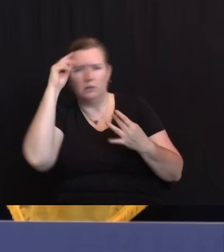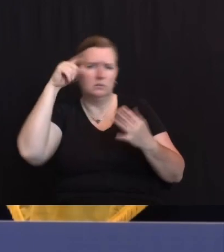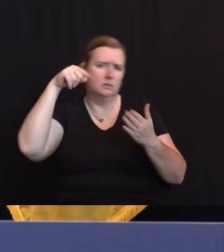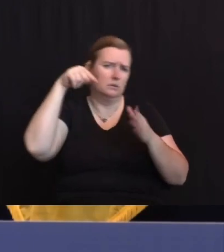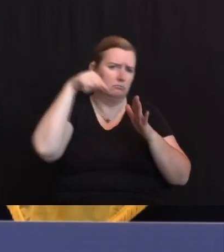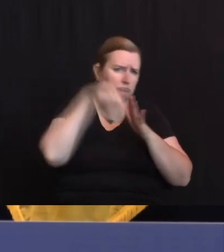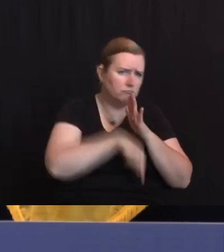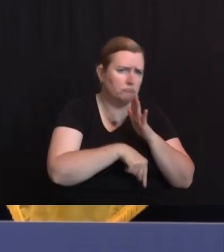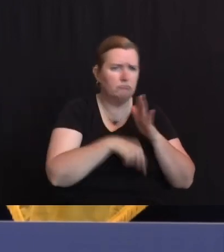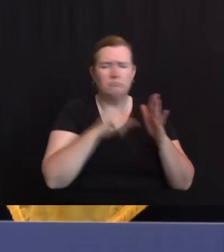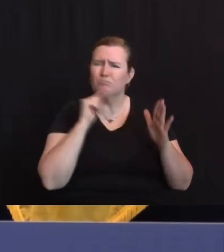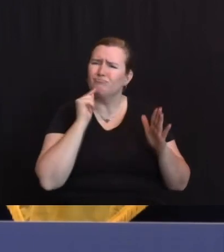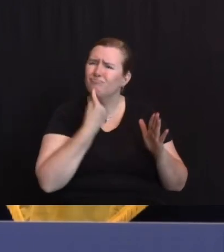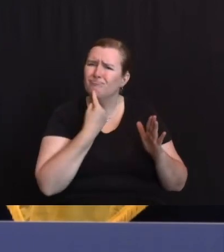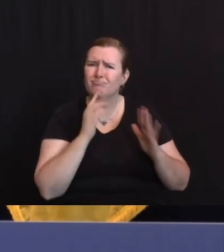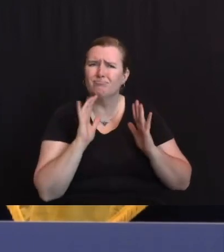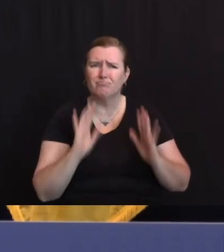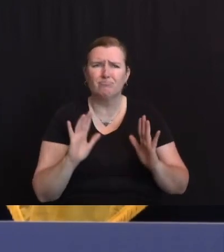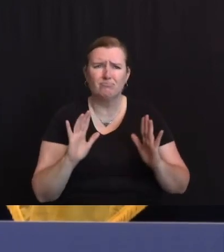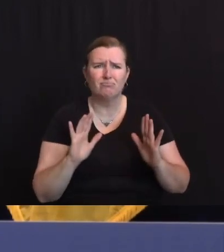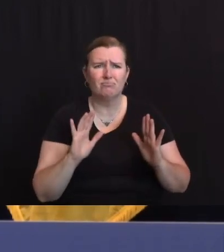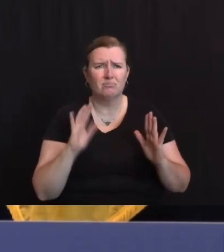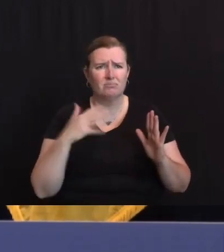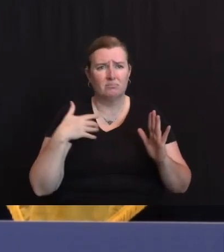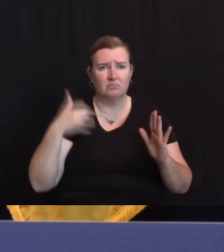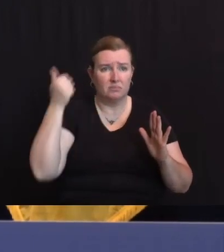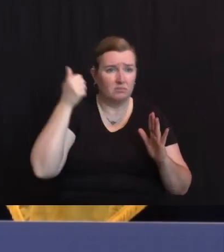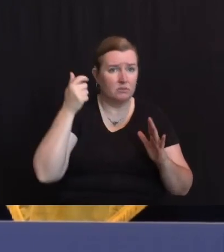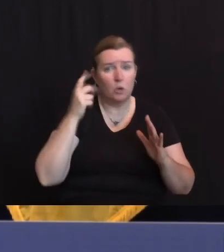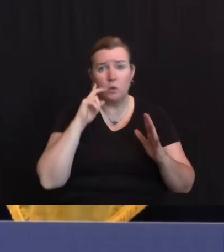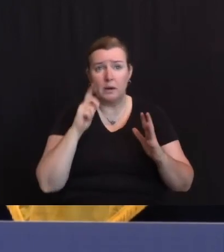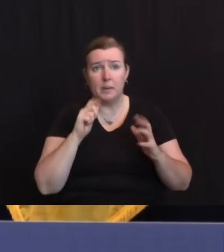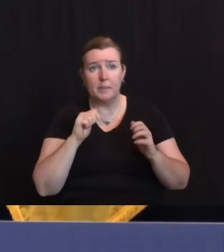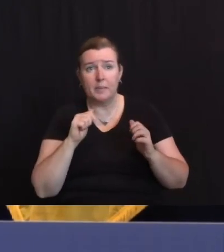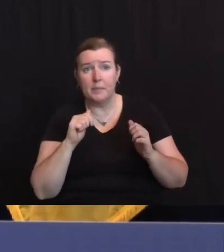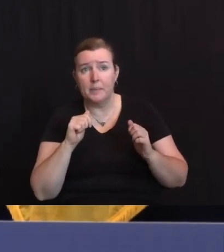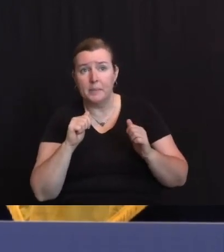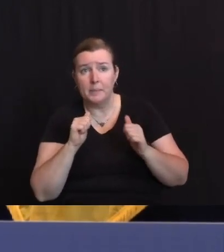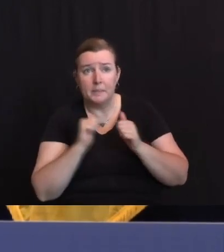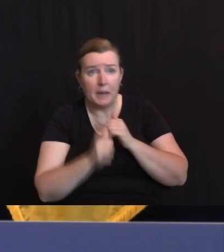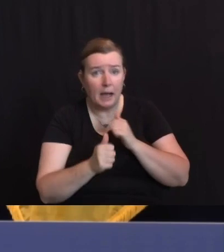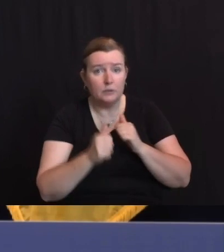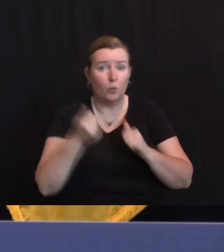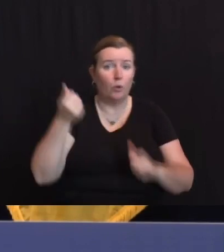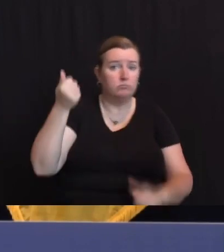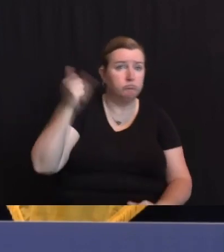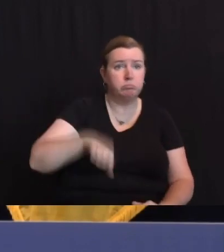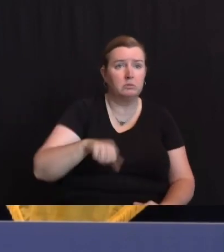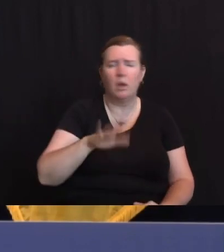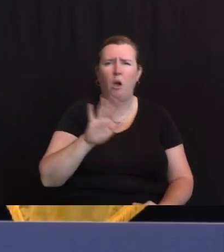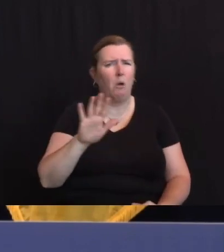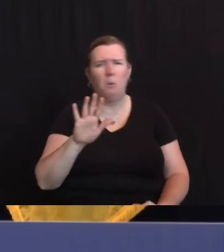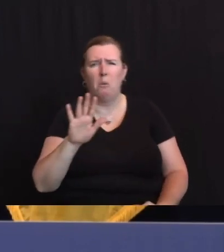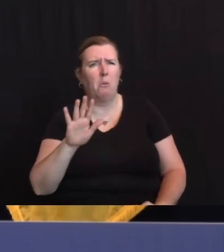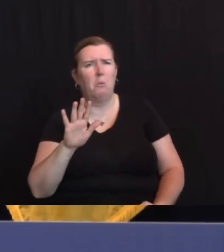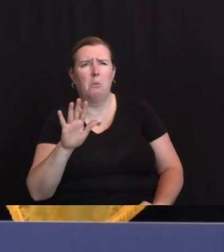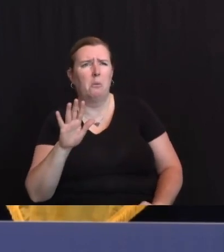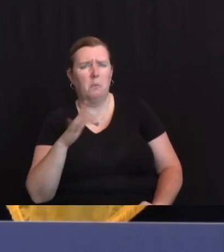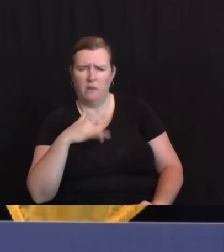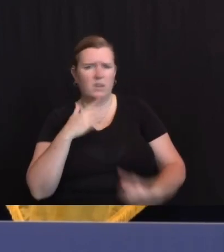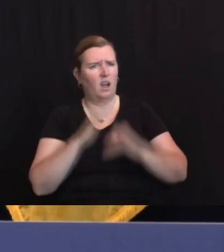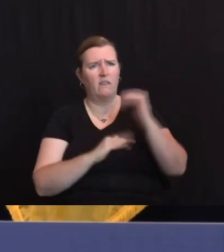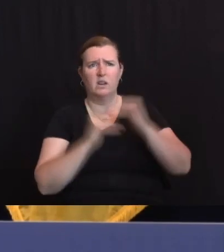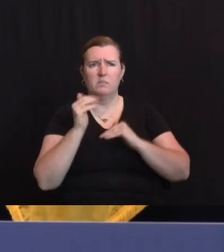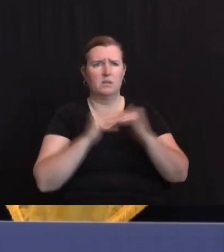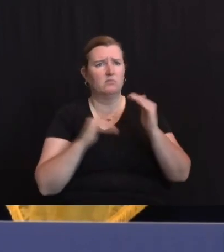about their viability and their efficacy. And I feel completely comfortable as I sit here today that what we have